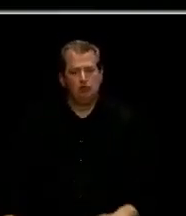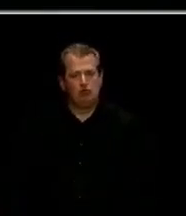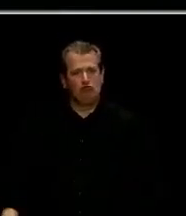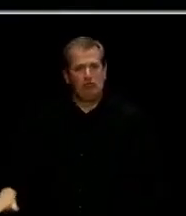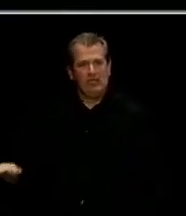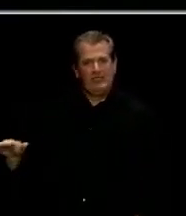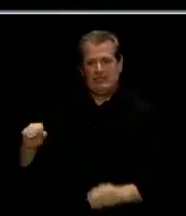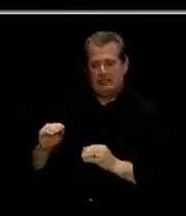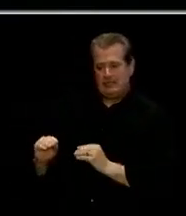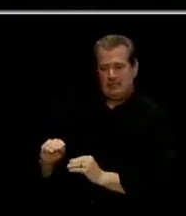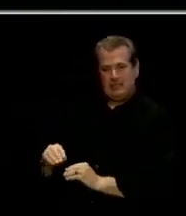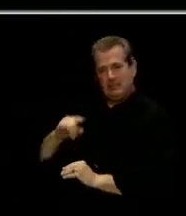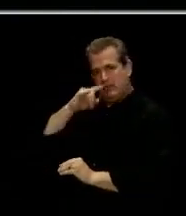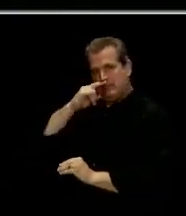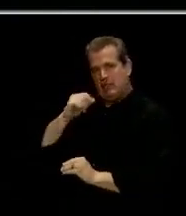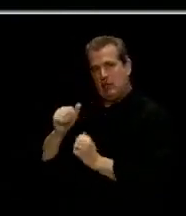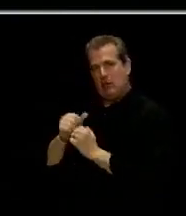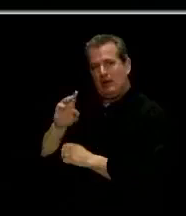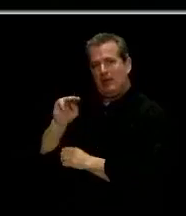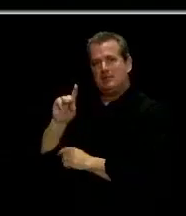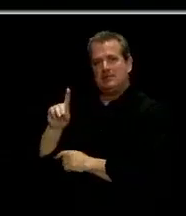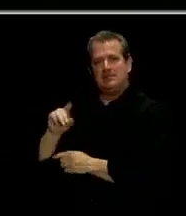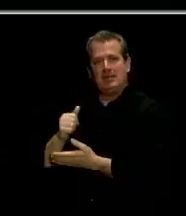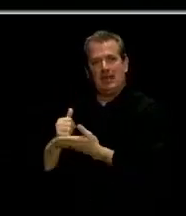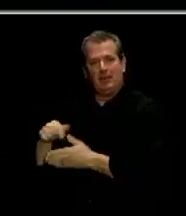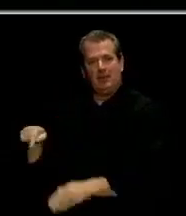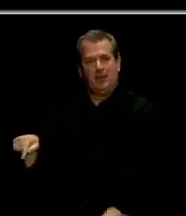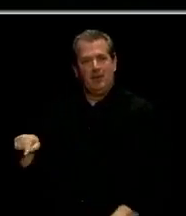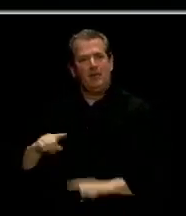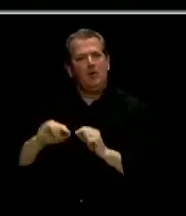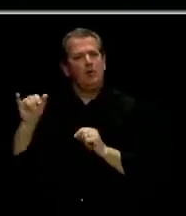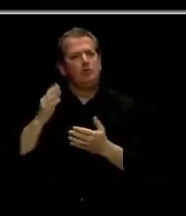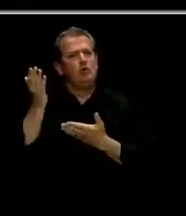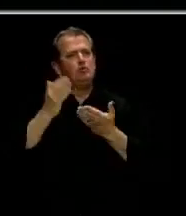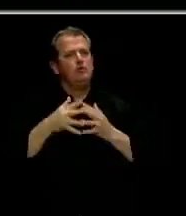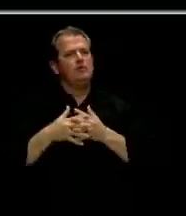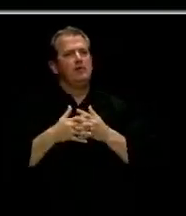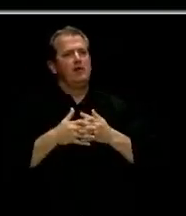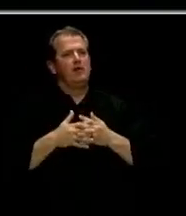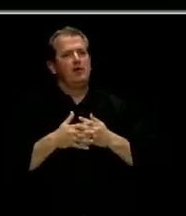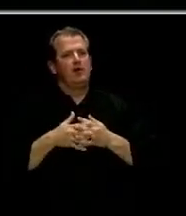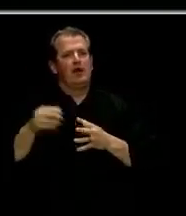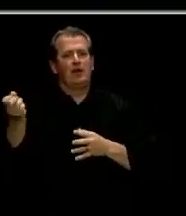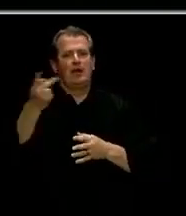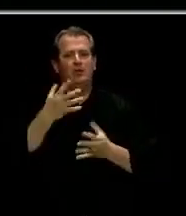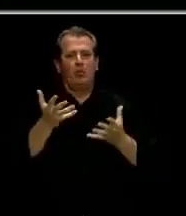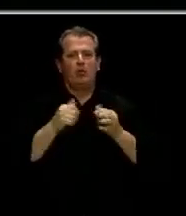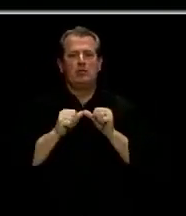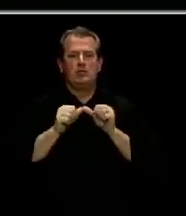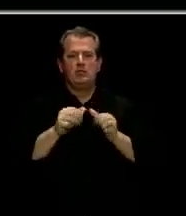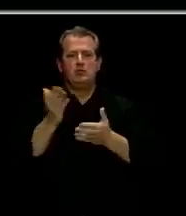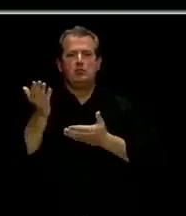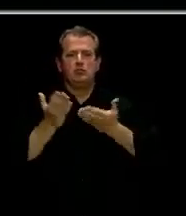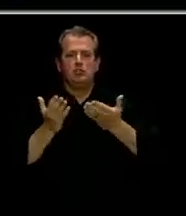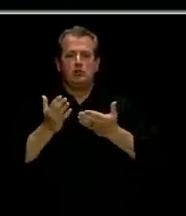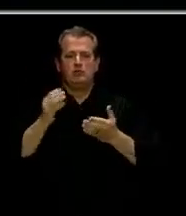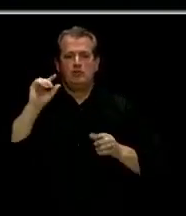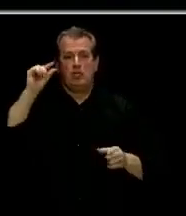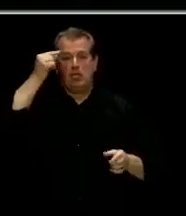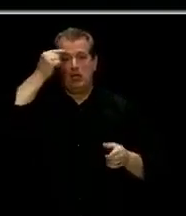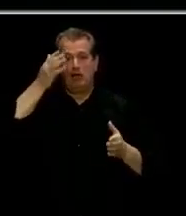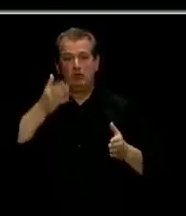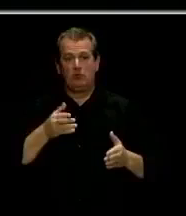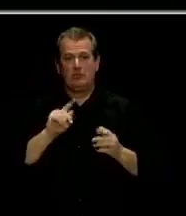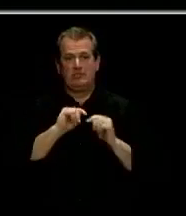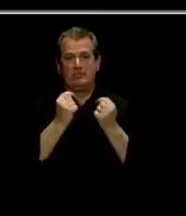with a disability, muscular dystrophy. But I also served our nation. I came home, and I had a passion for service, and the governor and his team asked me to come on board